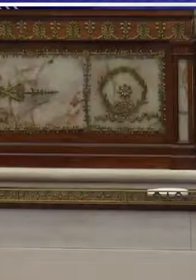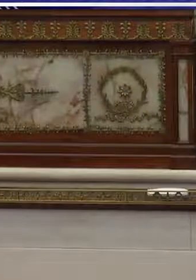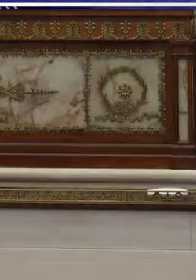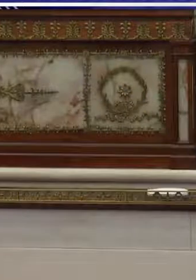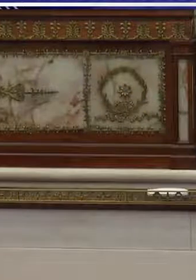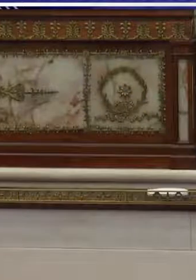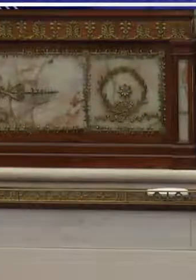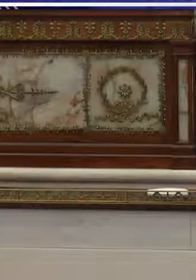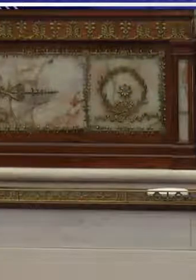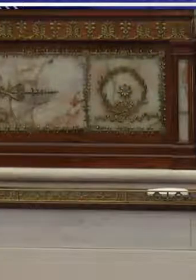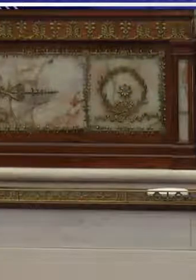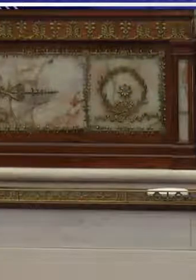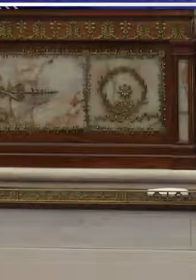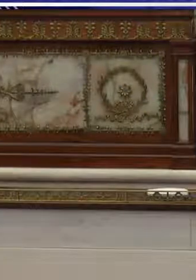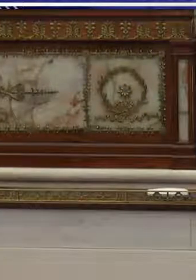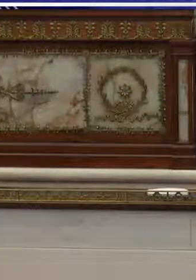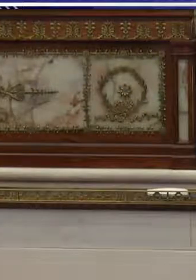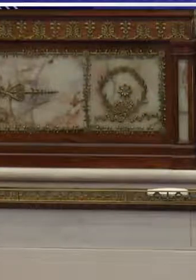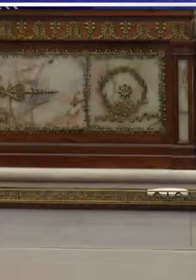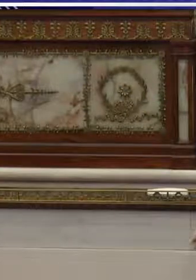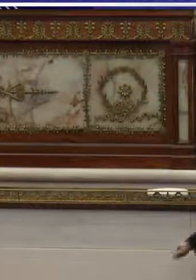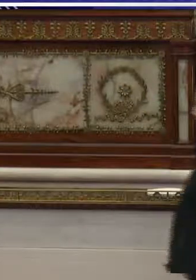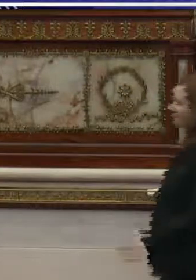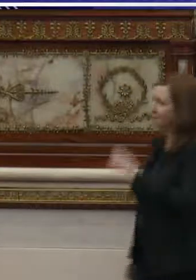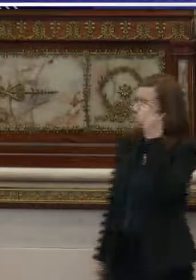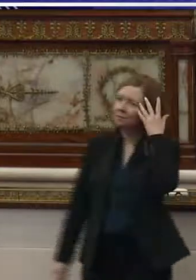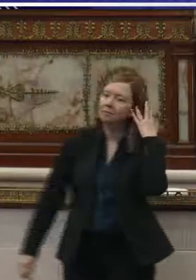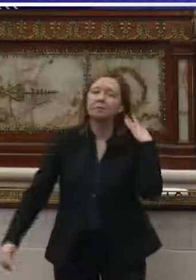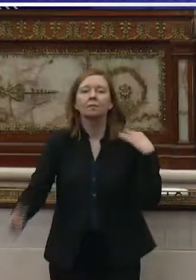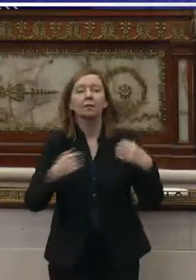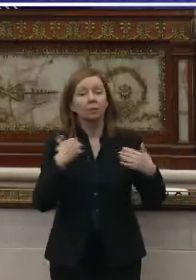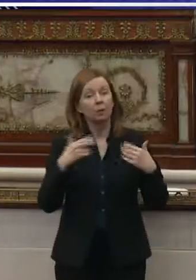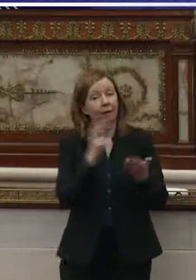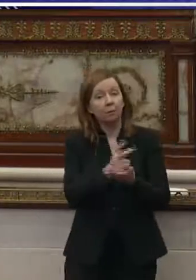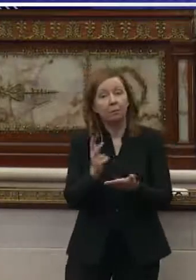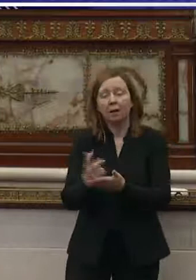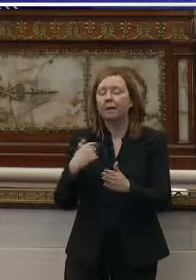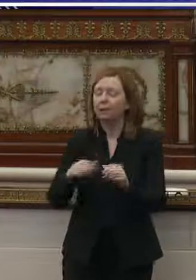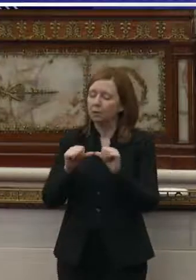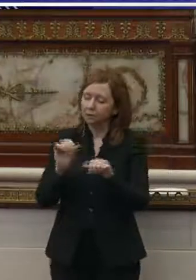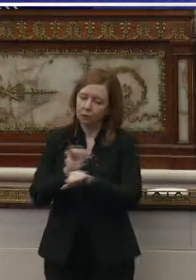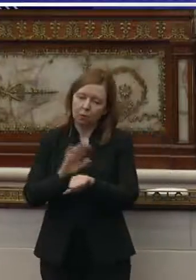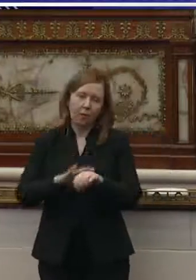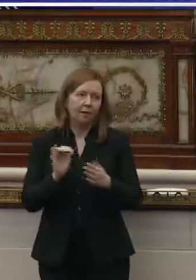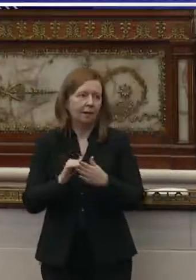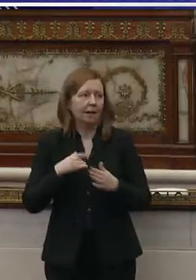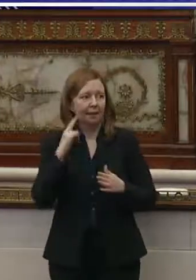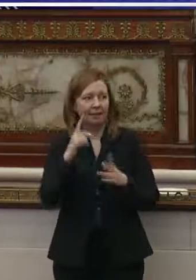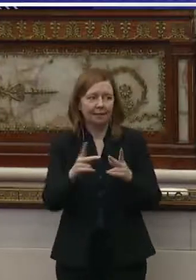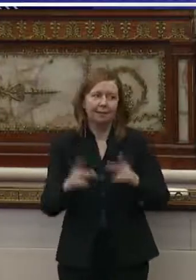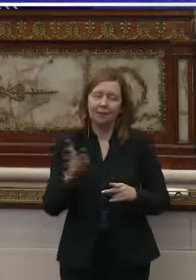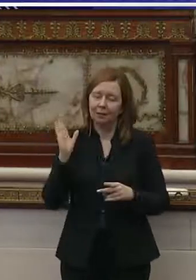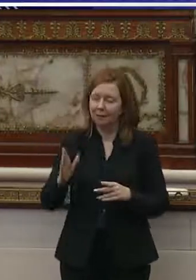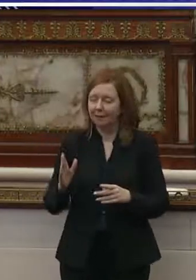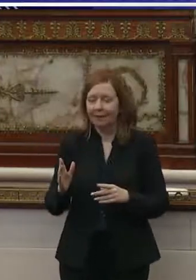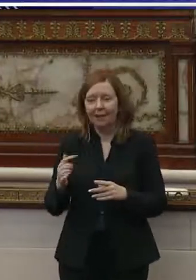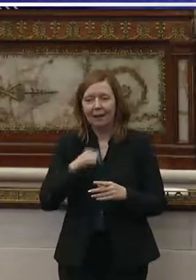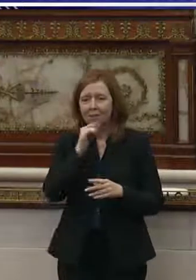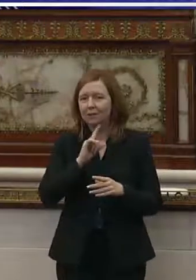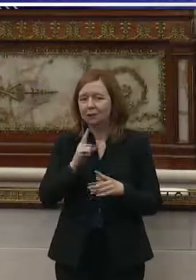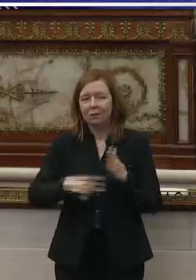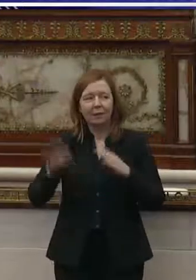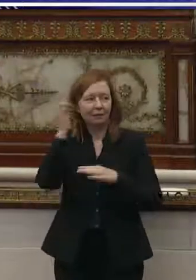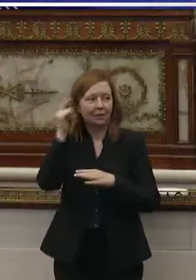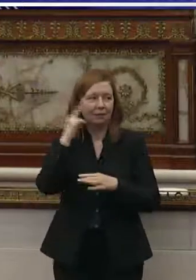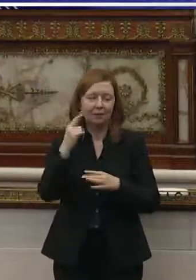Do we have a parking plan right now and a plan from SEPTA, or is that something that has to be developed? That's something we're continuing to work on. I think this site will likely, I'm not sure what the federal government said in